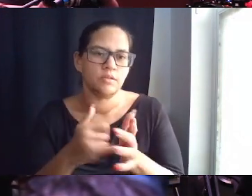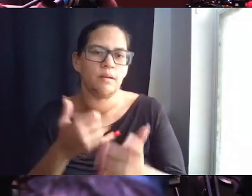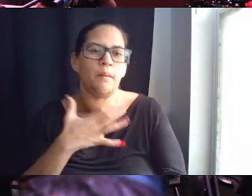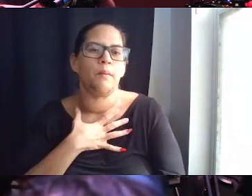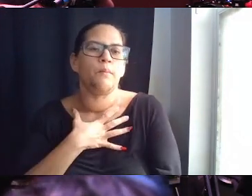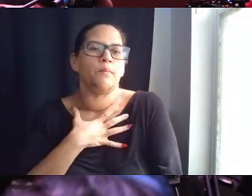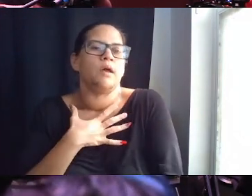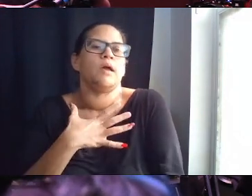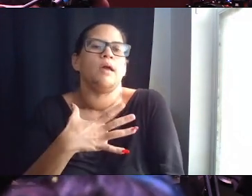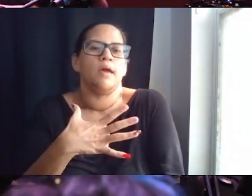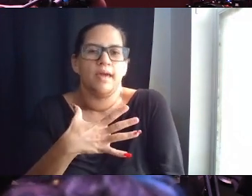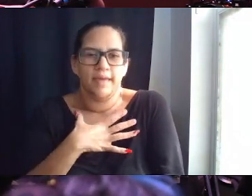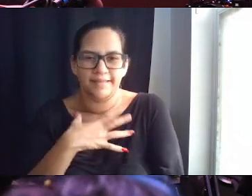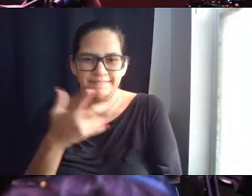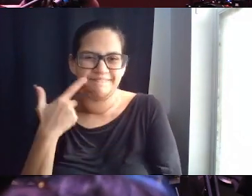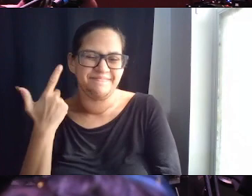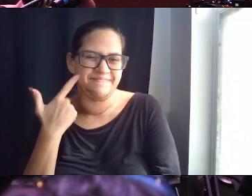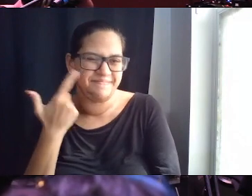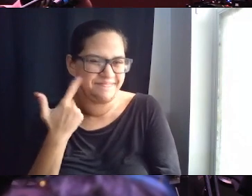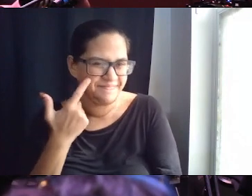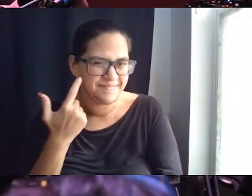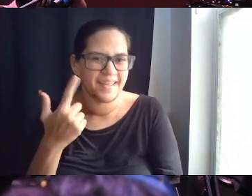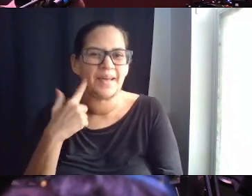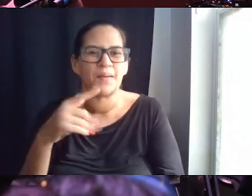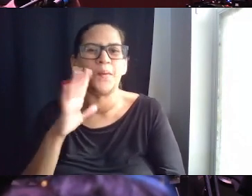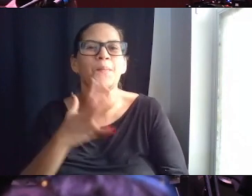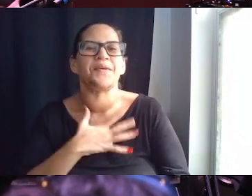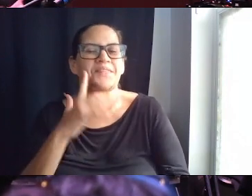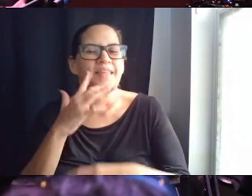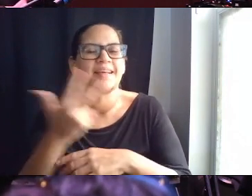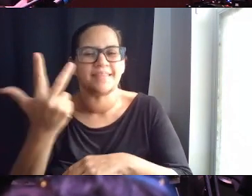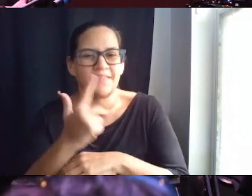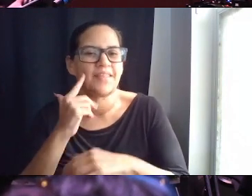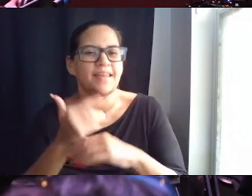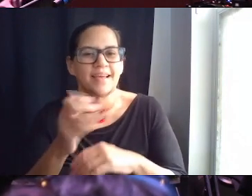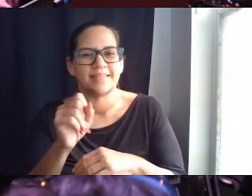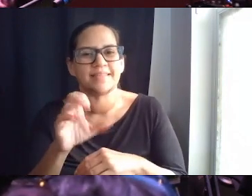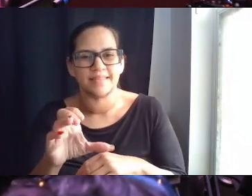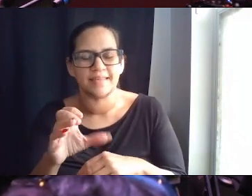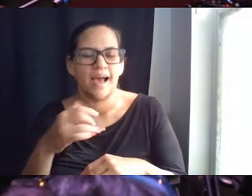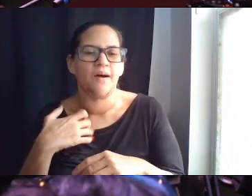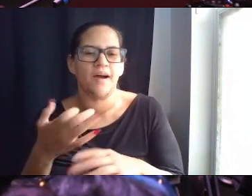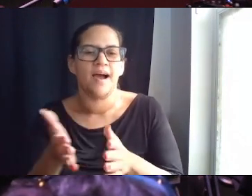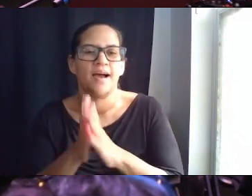You will breathe for the next 3 days, but for the next 15 seconds, I'm gonna ask you to inhale together